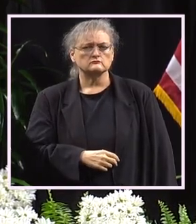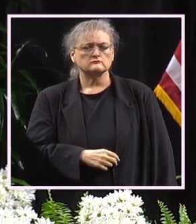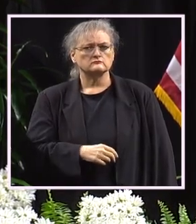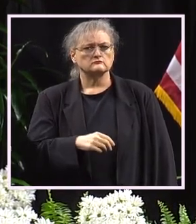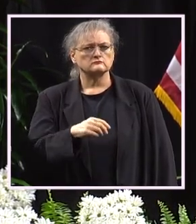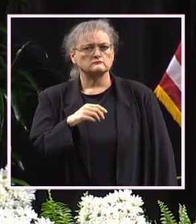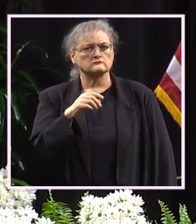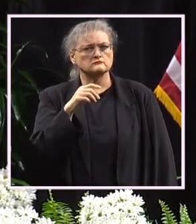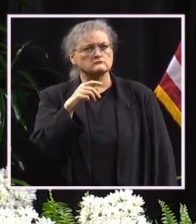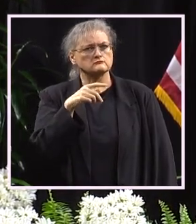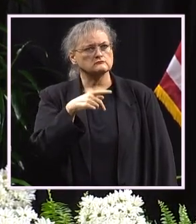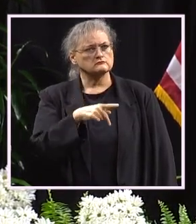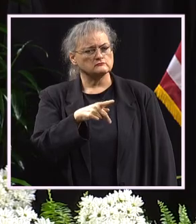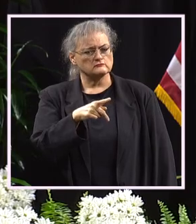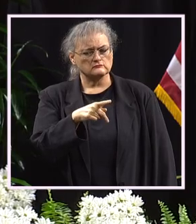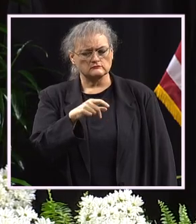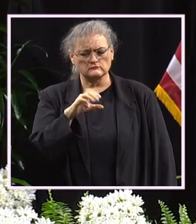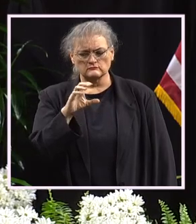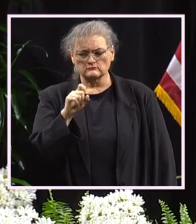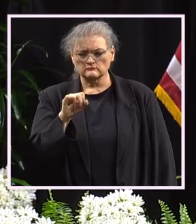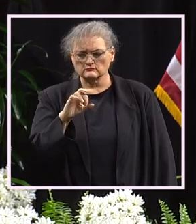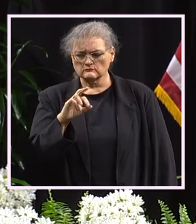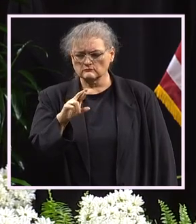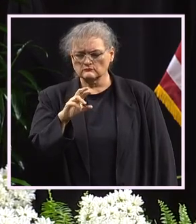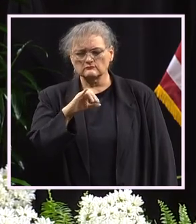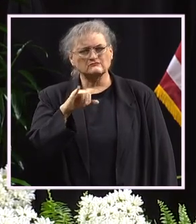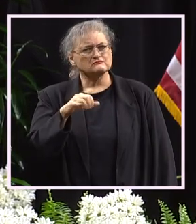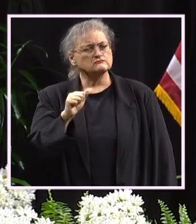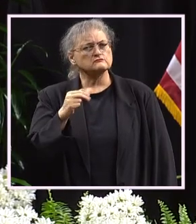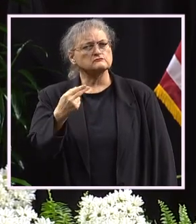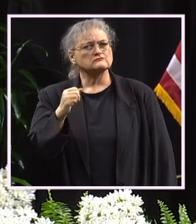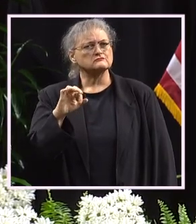Perneet Carr Chahal,